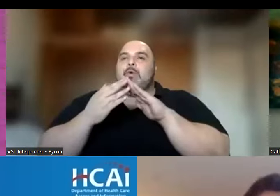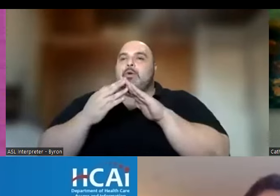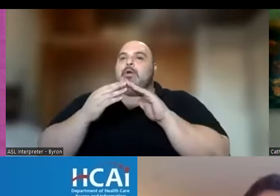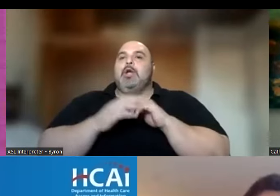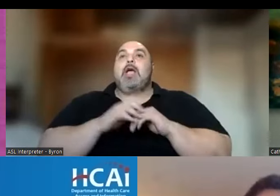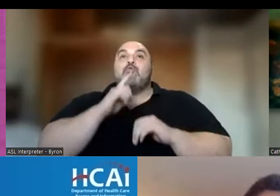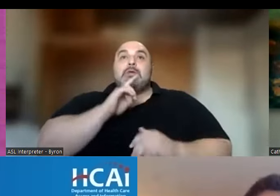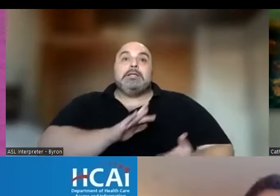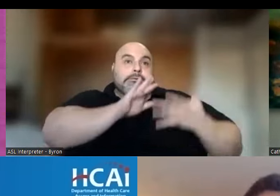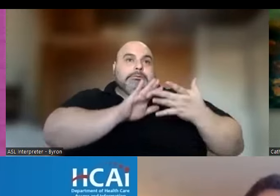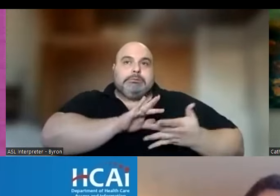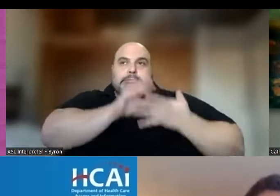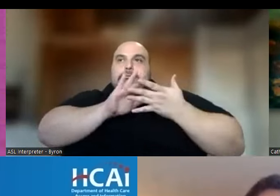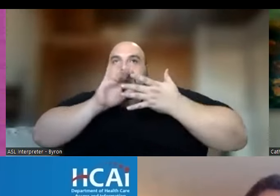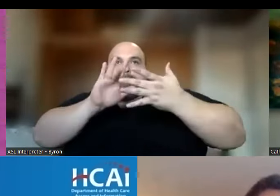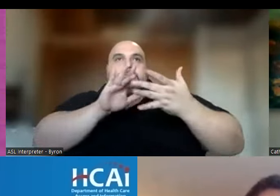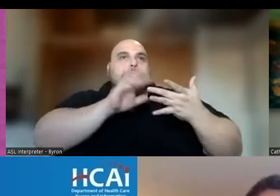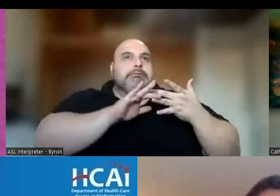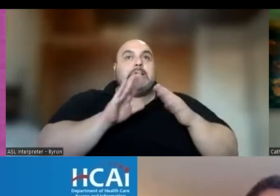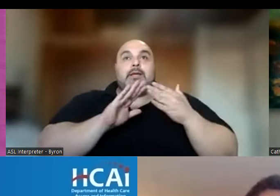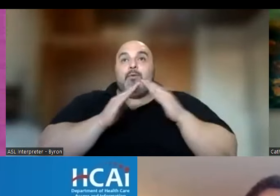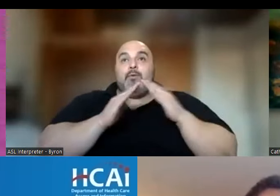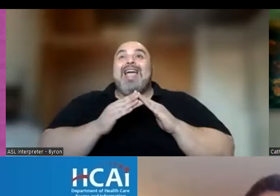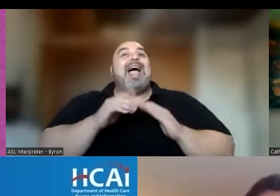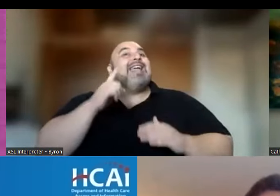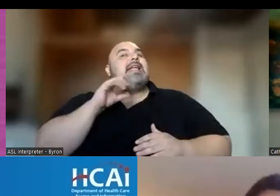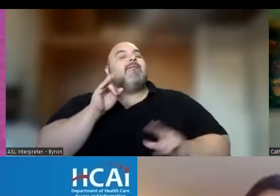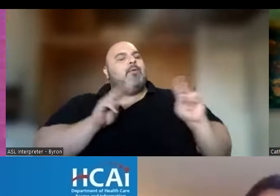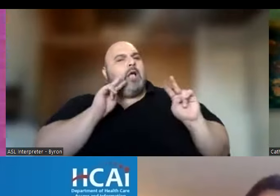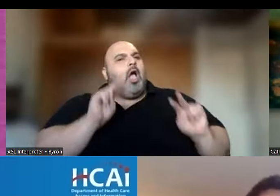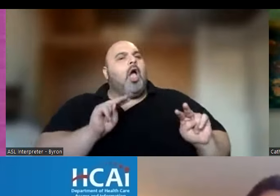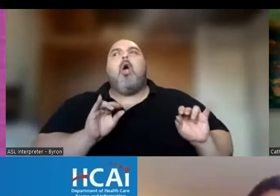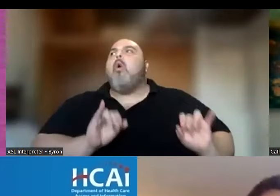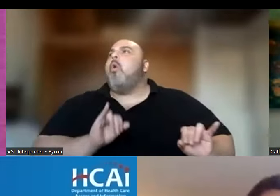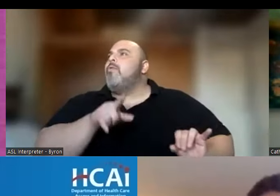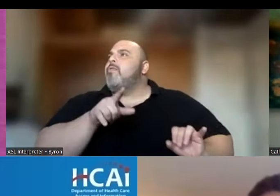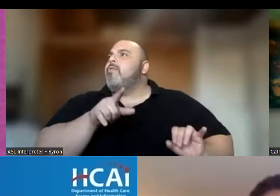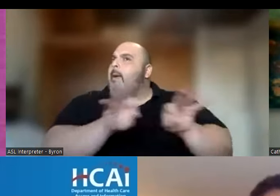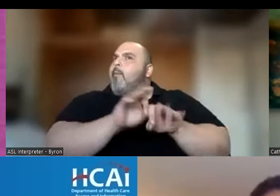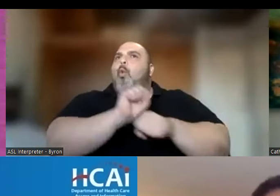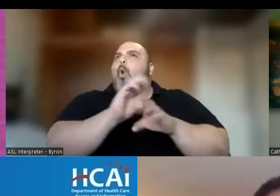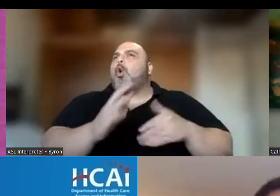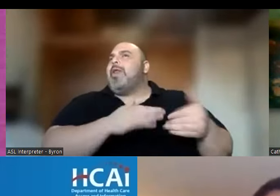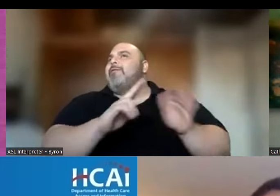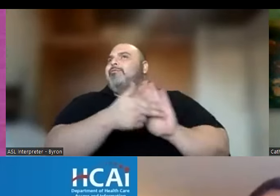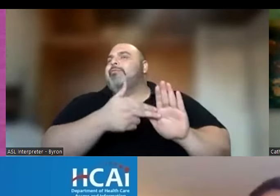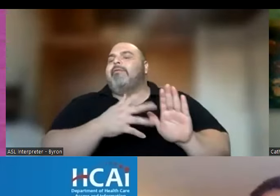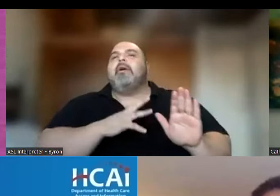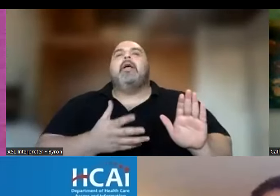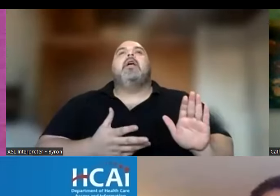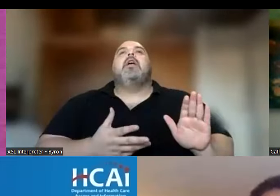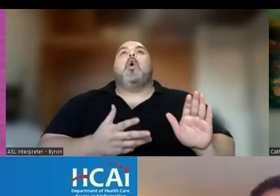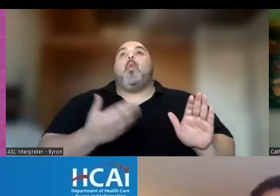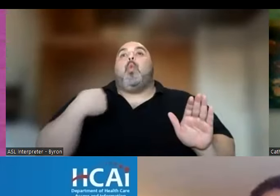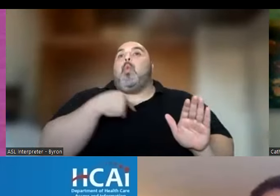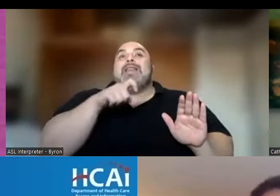really reach community. And I think if we're valued for that as essential workers, or whatever term they want to call us, then we need to